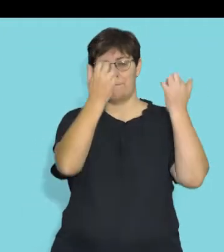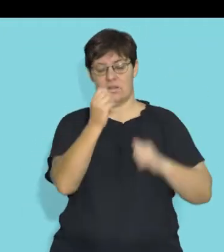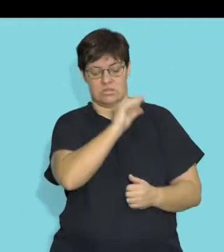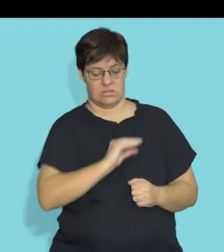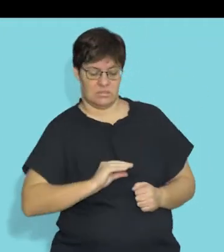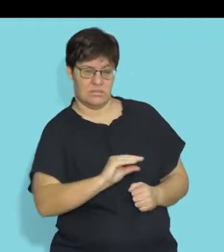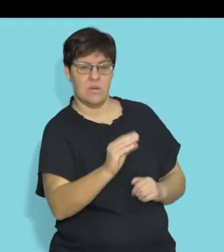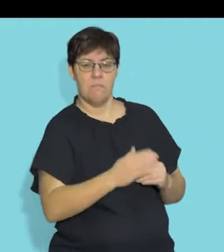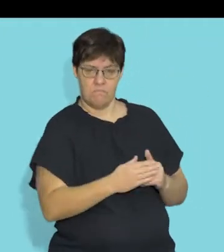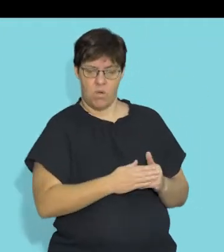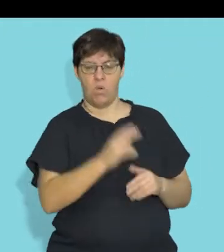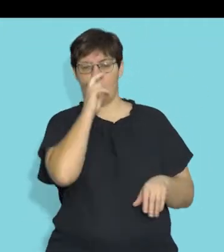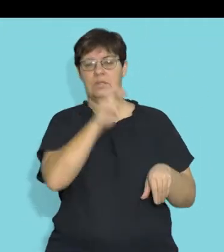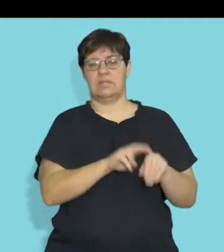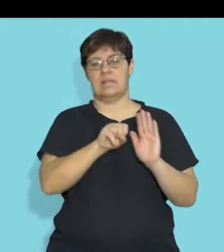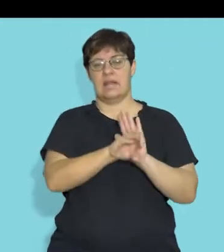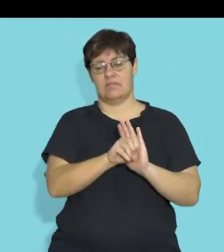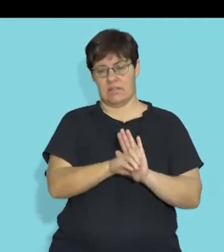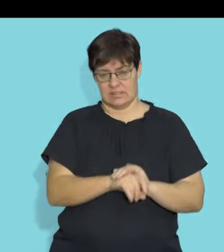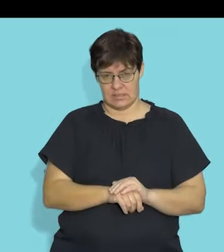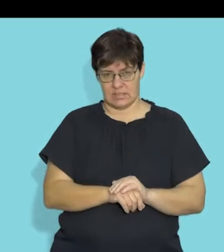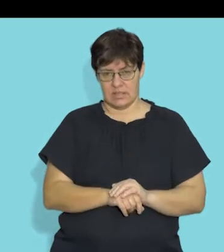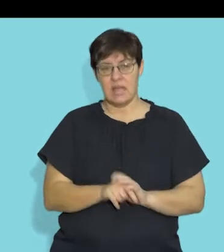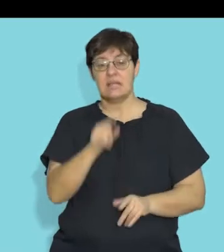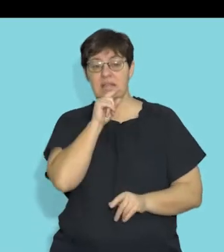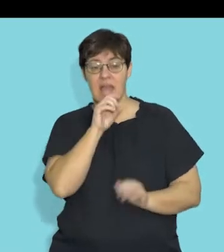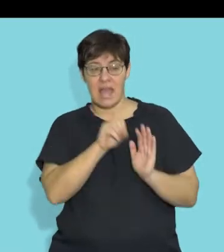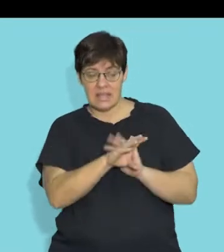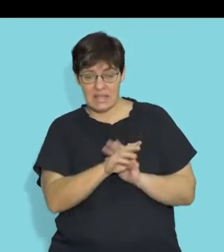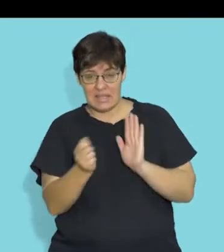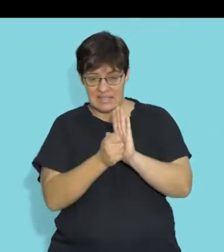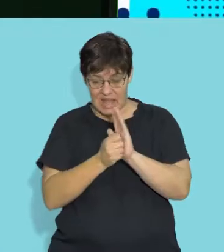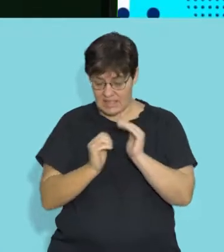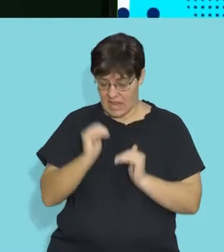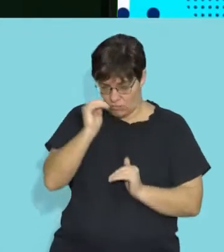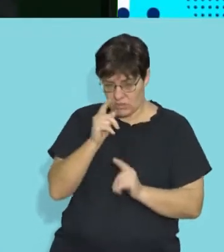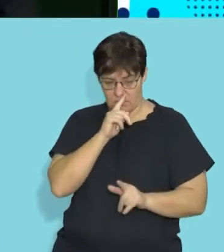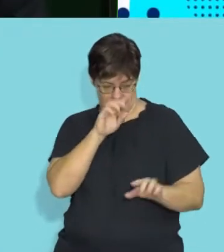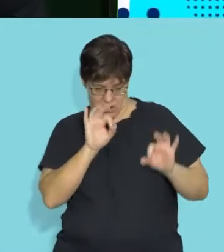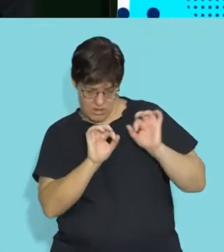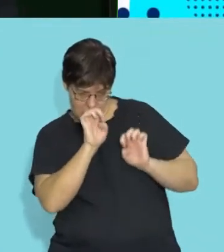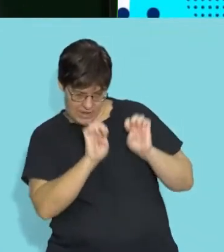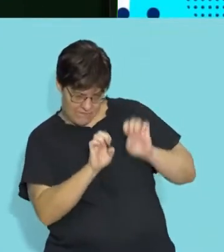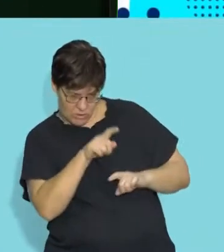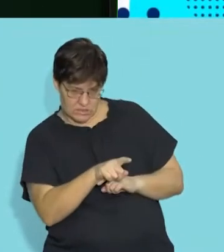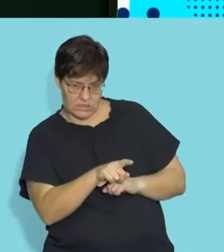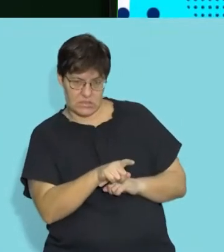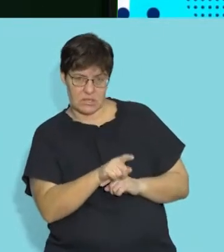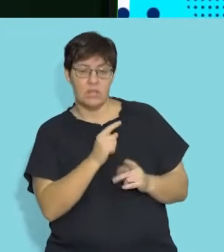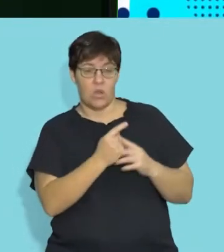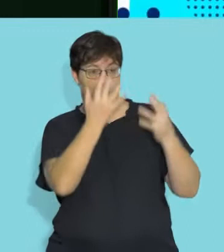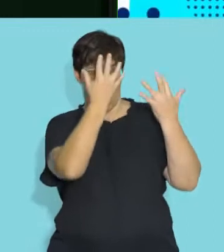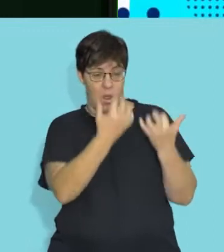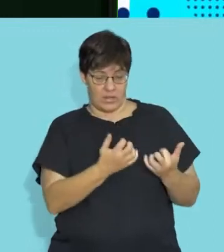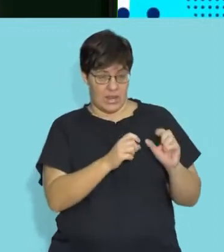for advertising and to assess if it increases your sales. In other words, increase your budget for